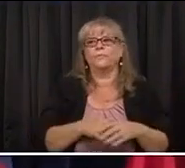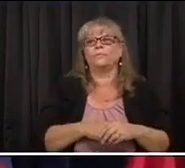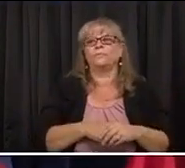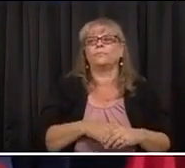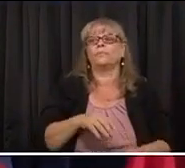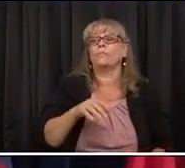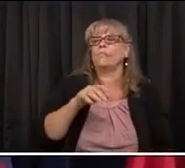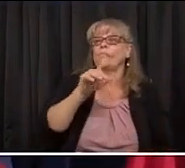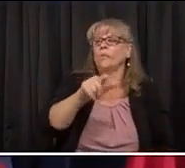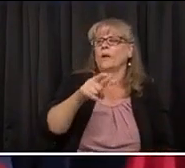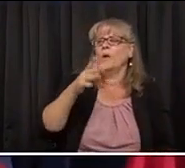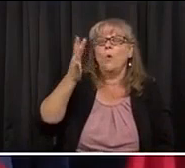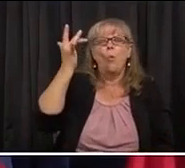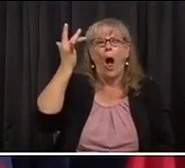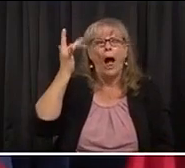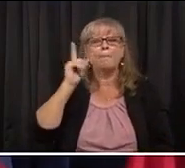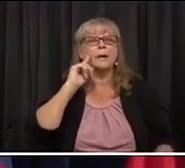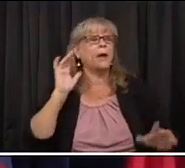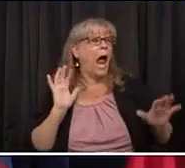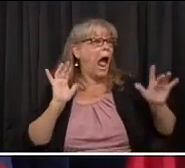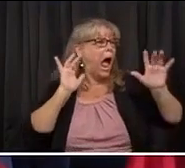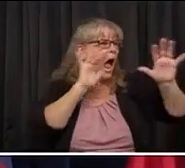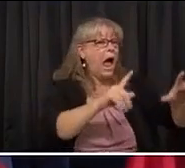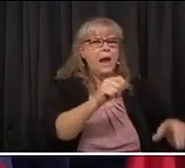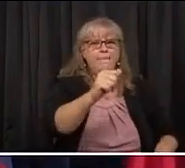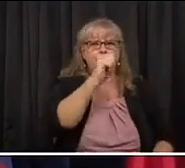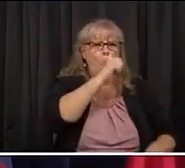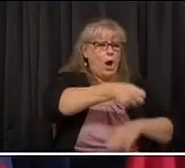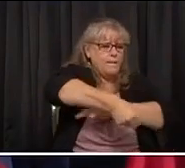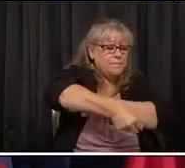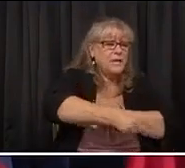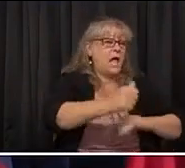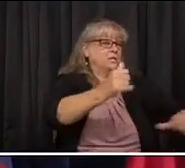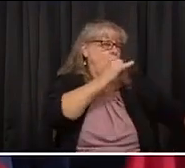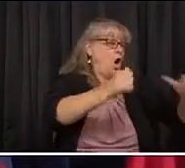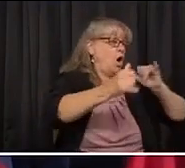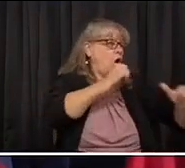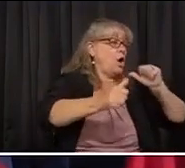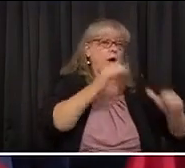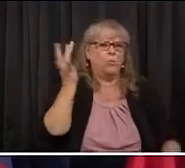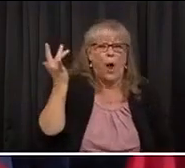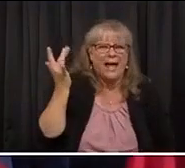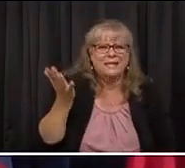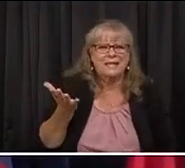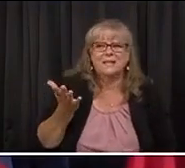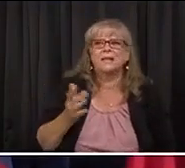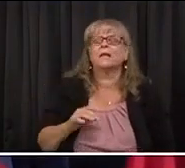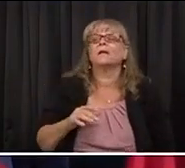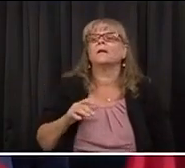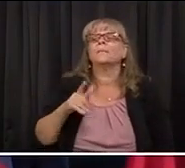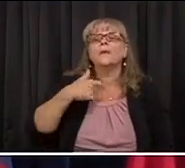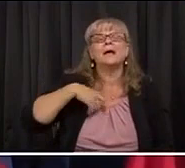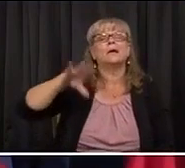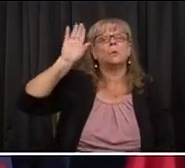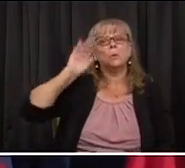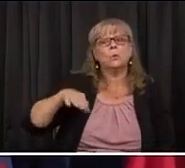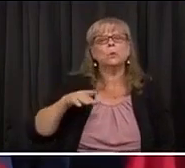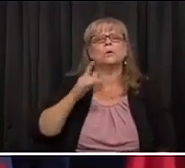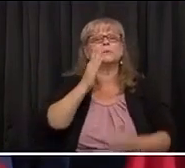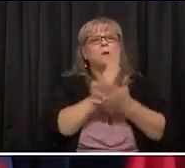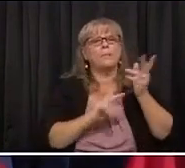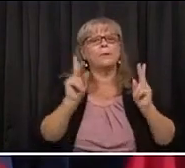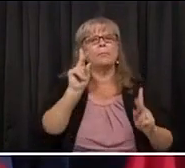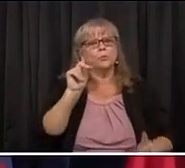mean, yes, there might be people who go to a bar to drink alone, and they're going to have to drink at home alone. But most